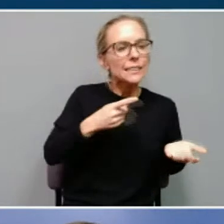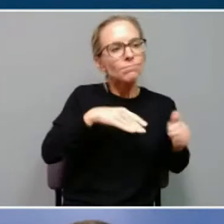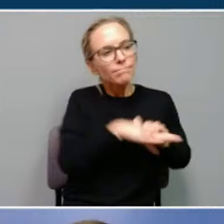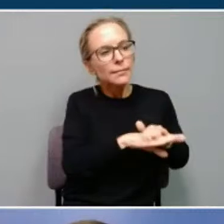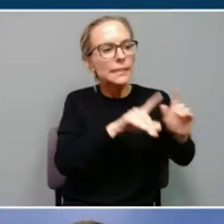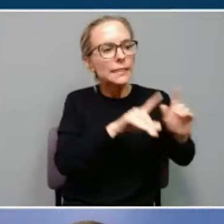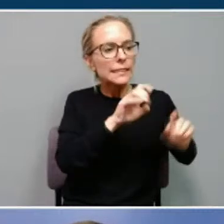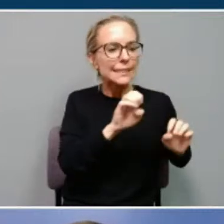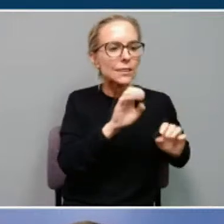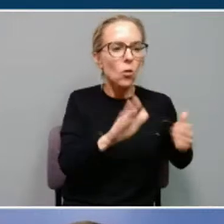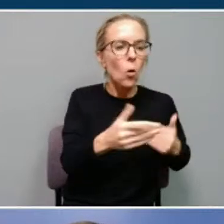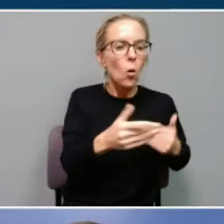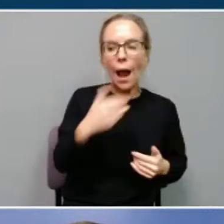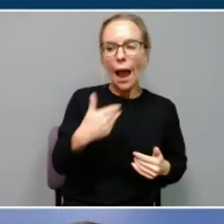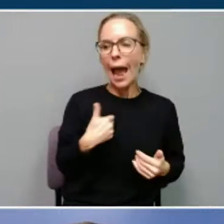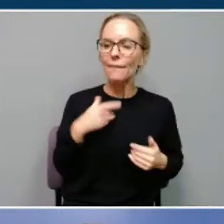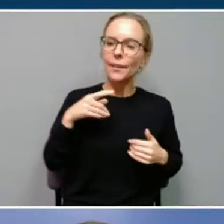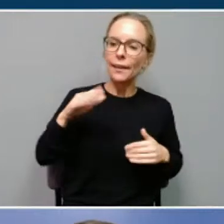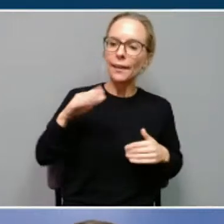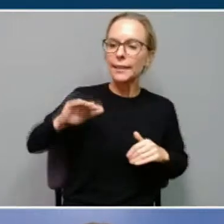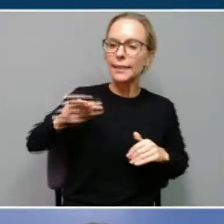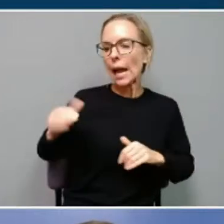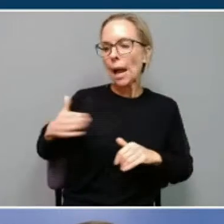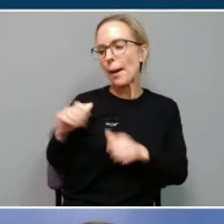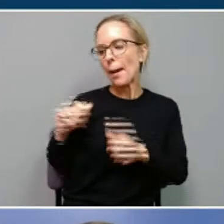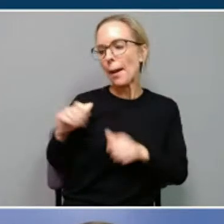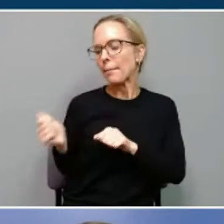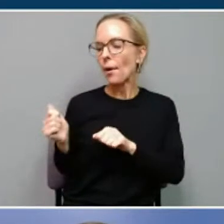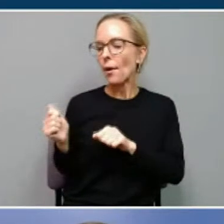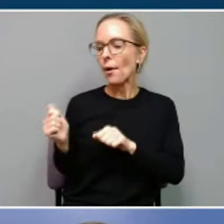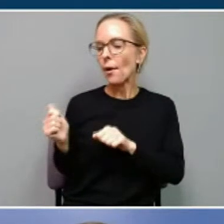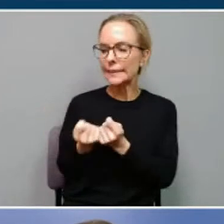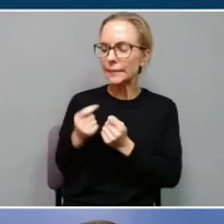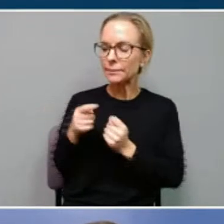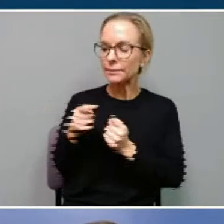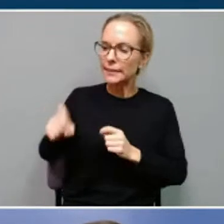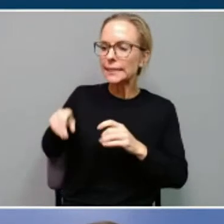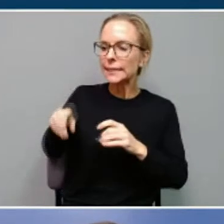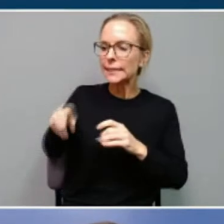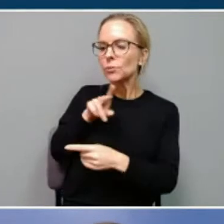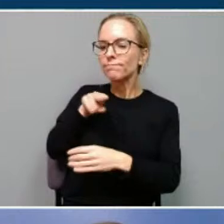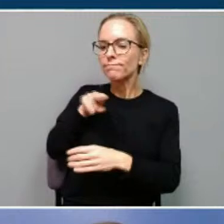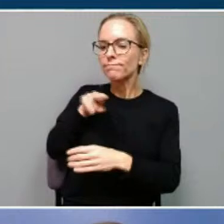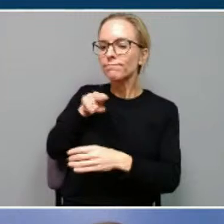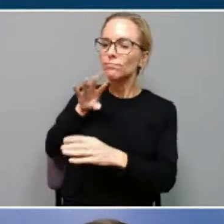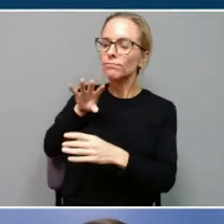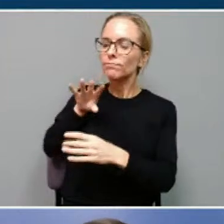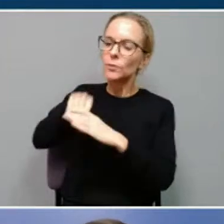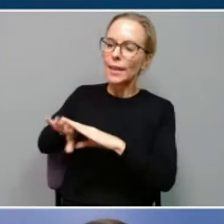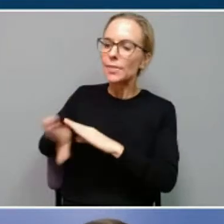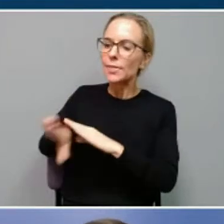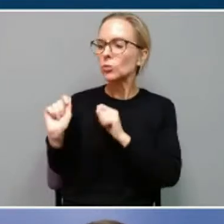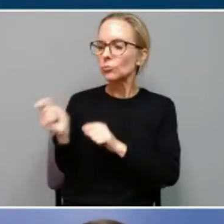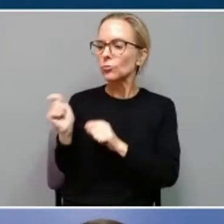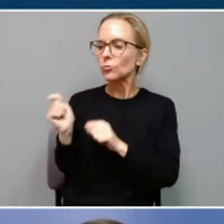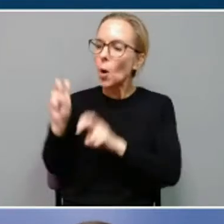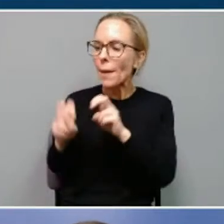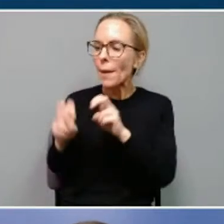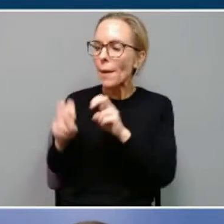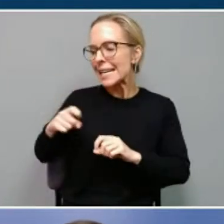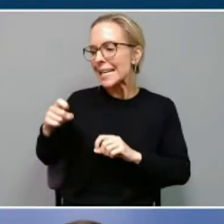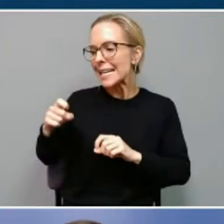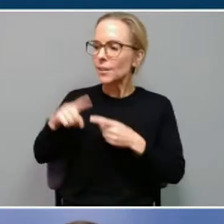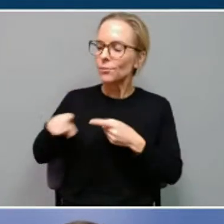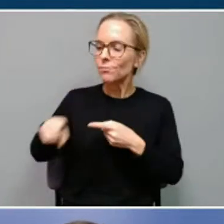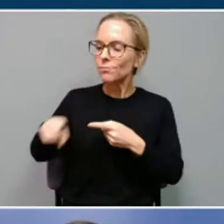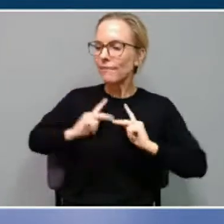got a baseball tournament in the upcoming weekend and they came to the emergency room to get them tested. Don't go to the emergency room to get a